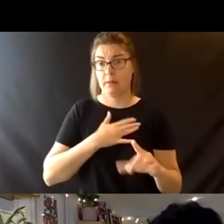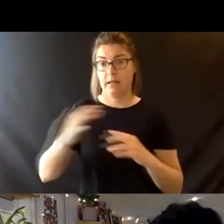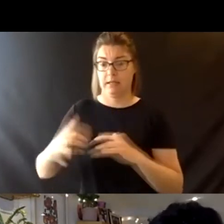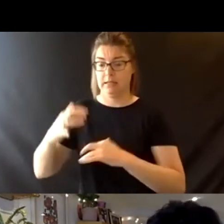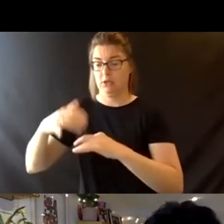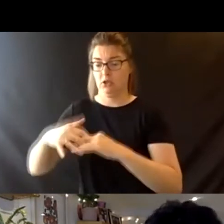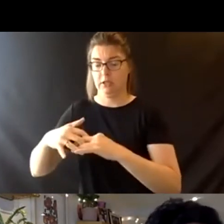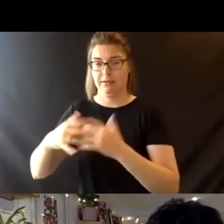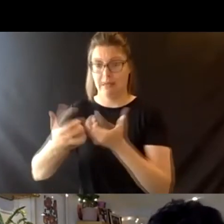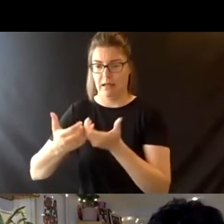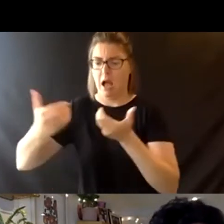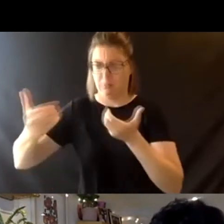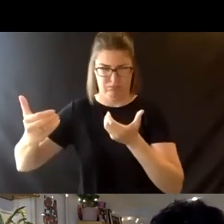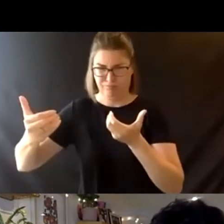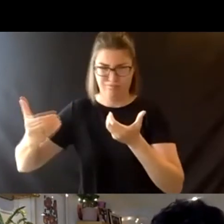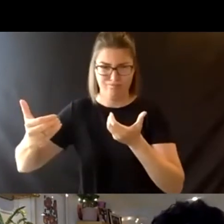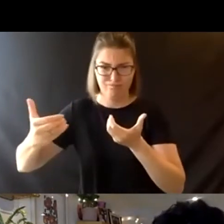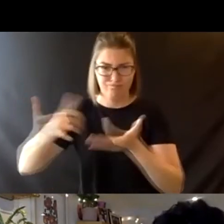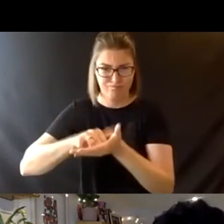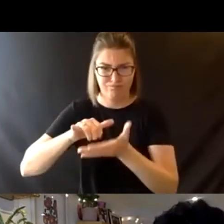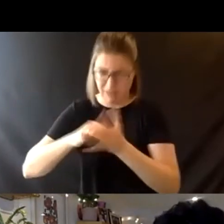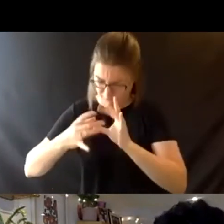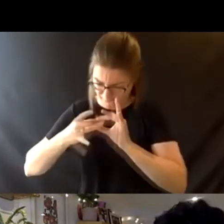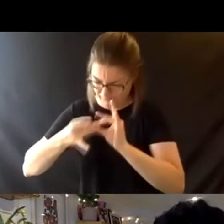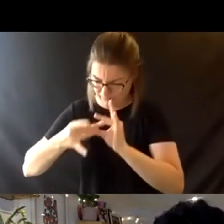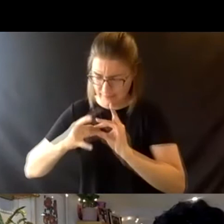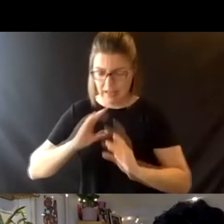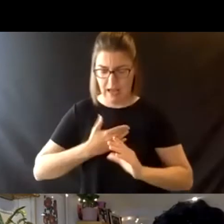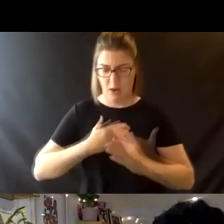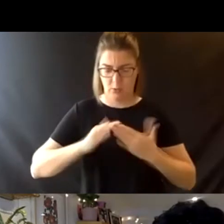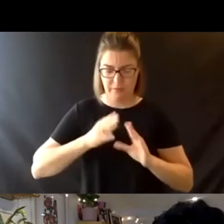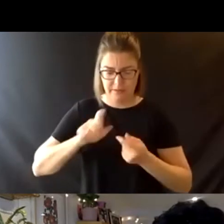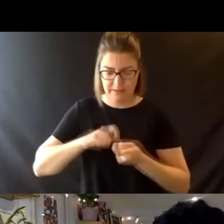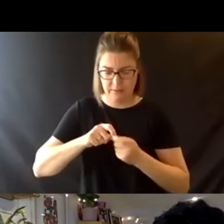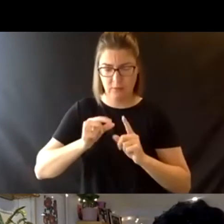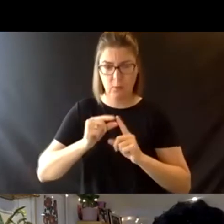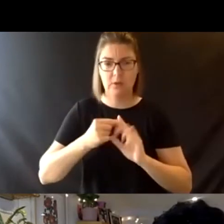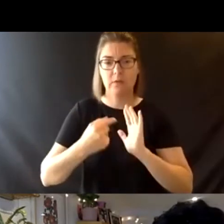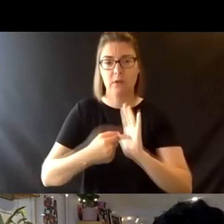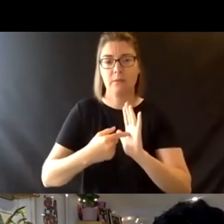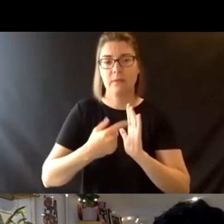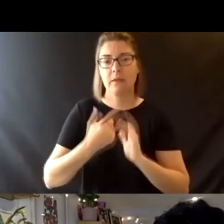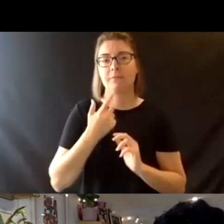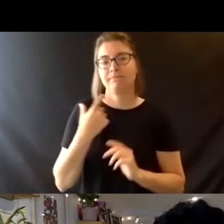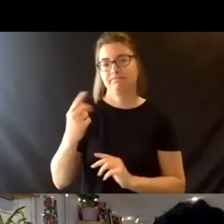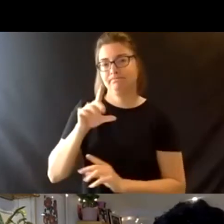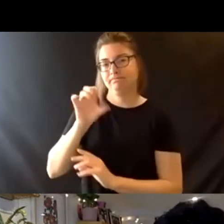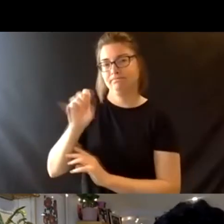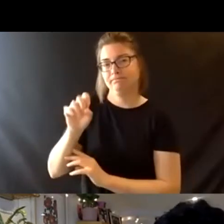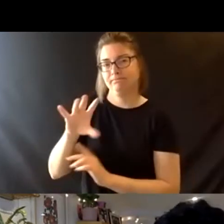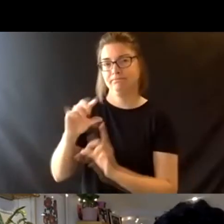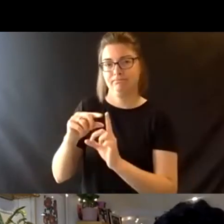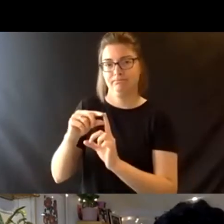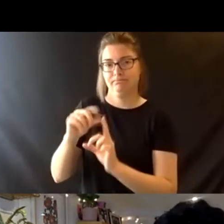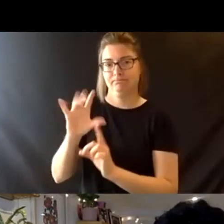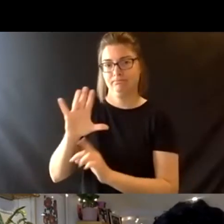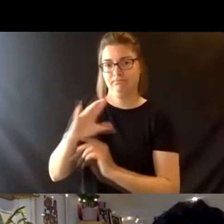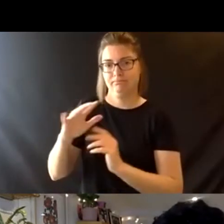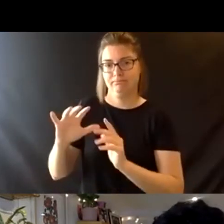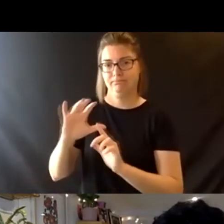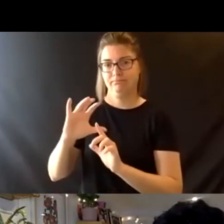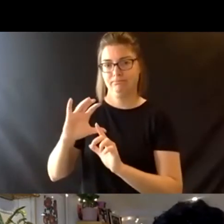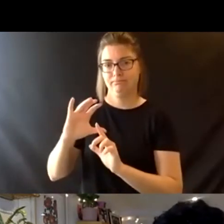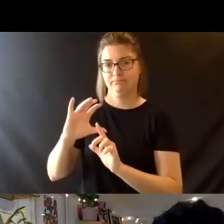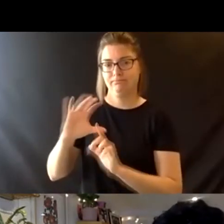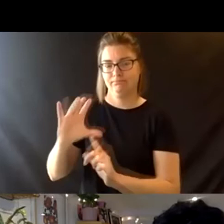indigeneity. We have specific words in our community, like, for example, Winkte, Ayakwe, Nijmanidwag,